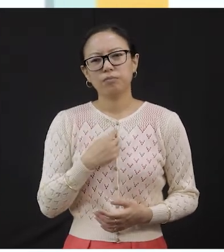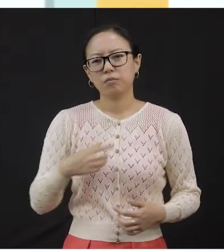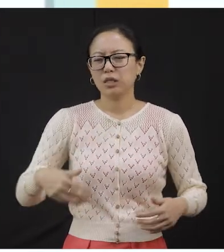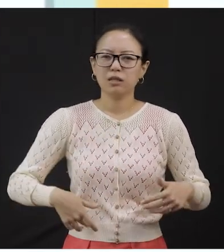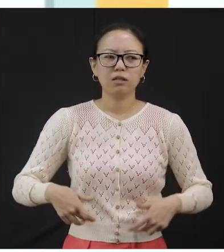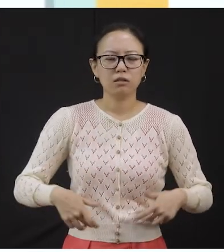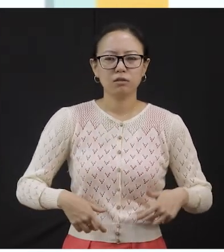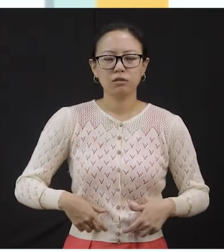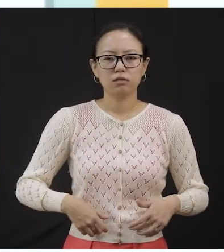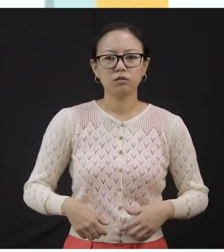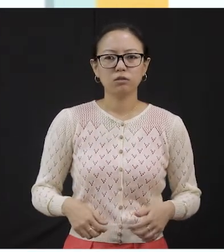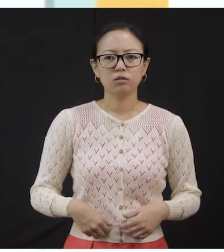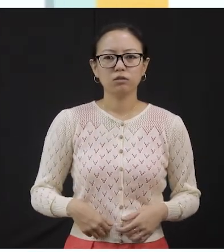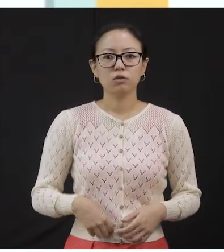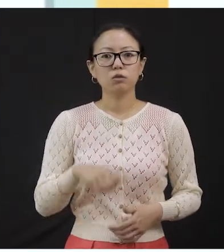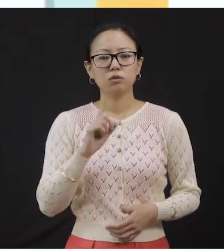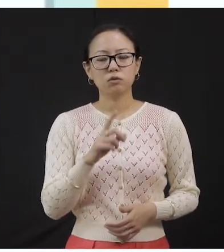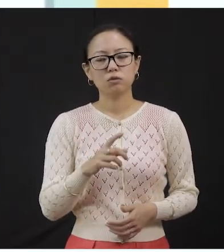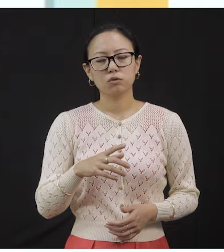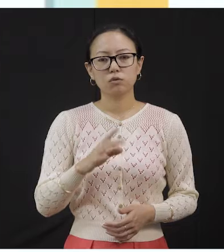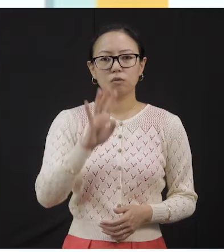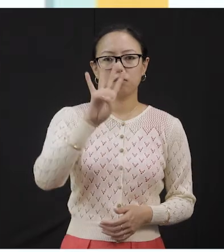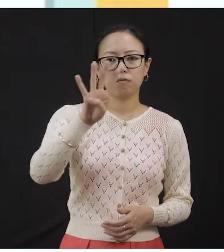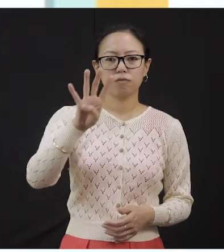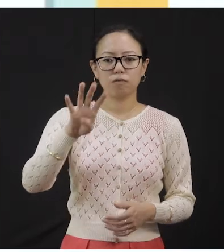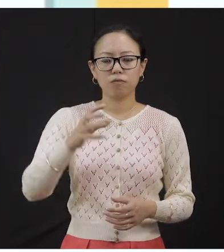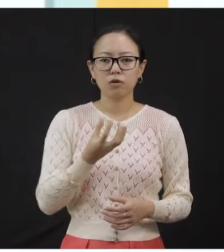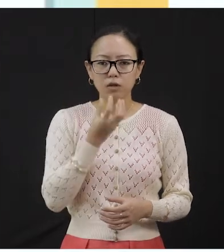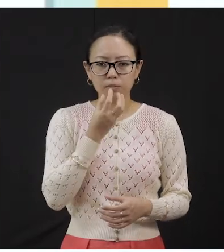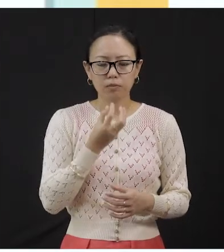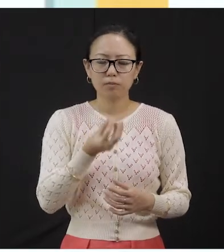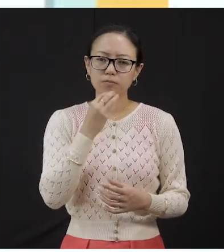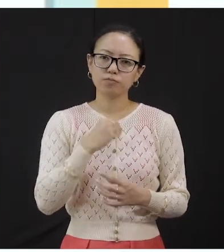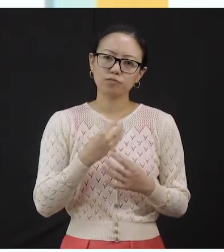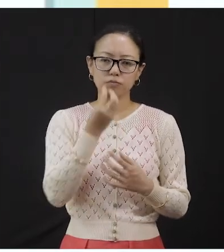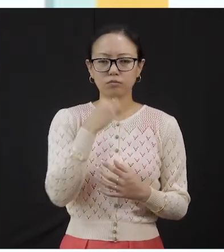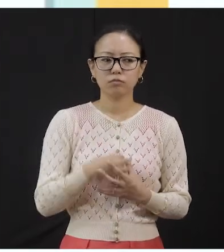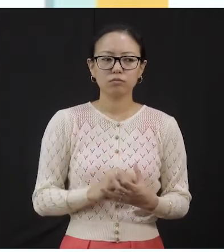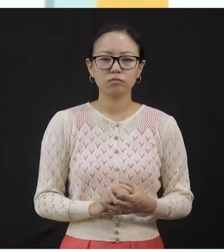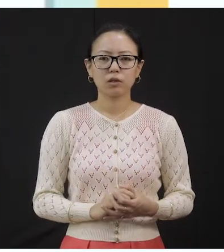4 cupcakes. Okay? I am going to eat 4 cupcakes.